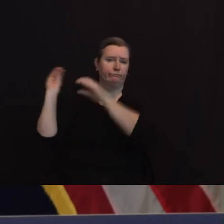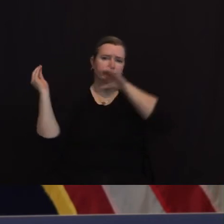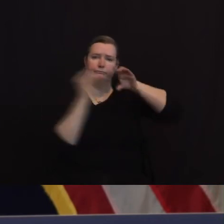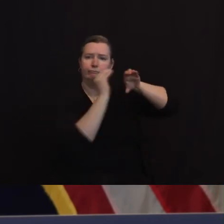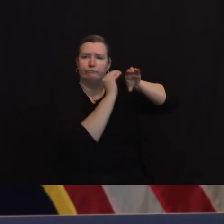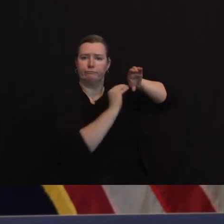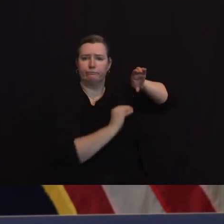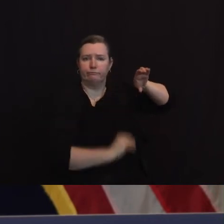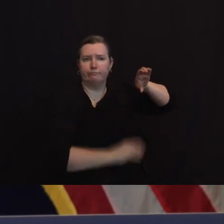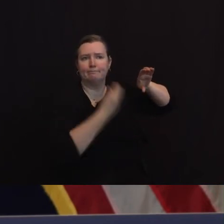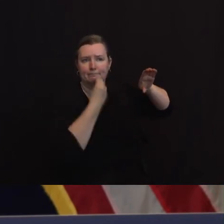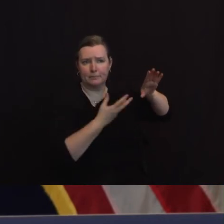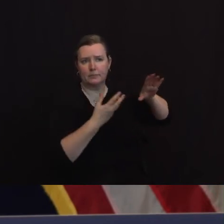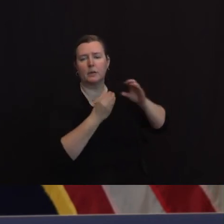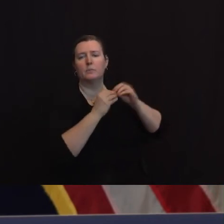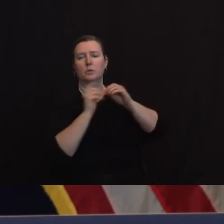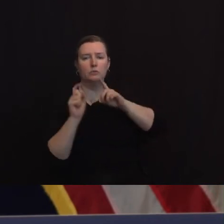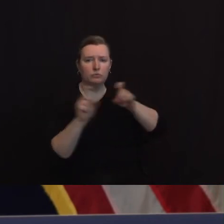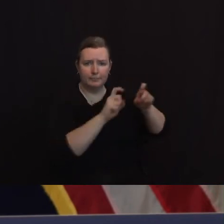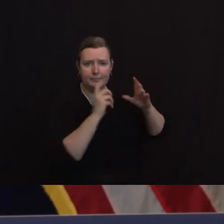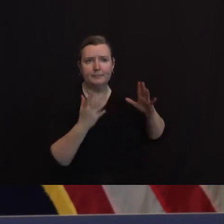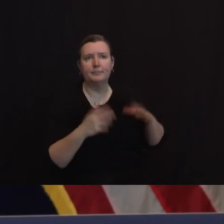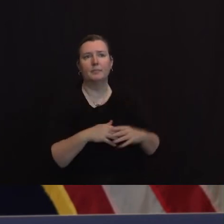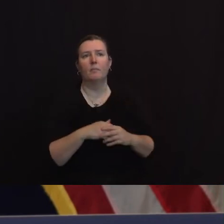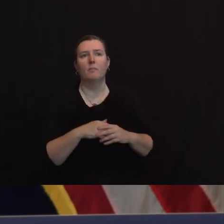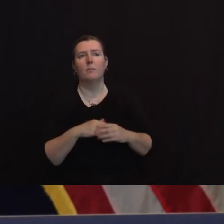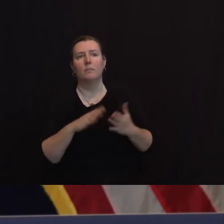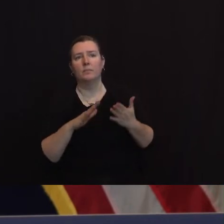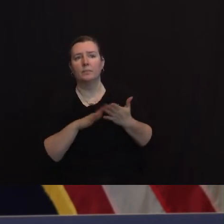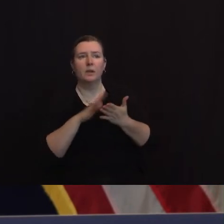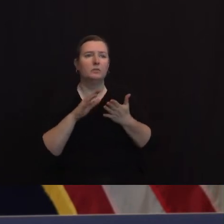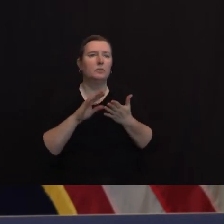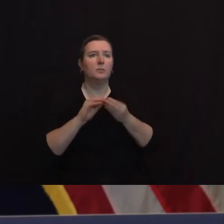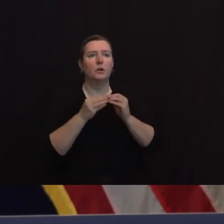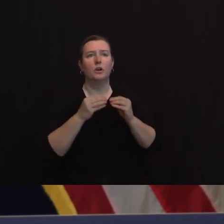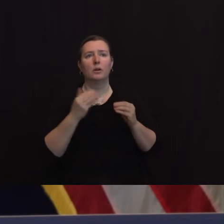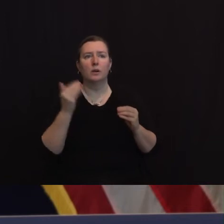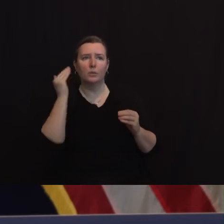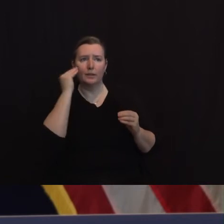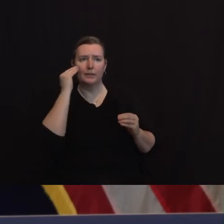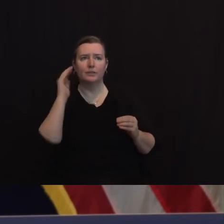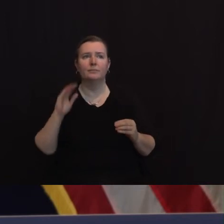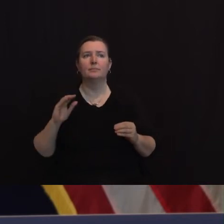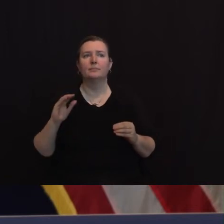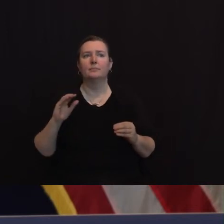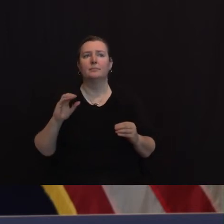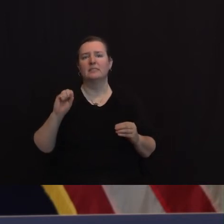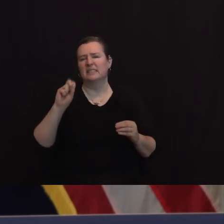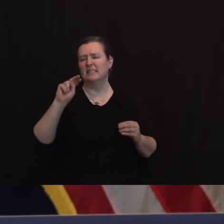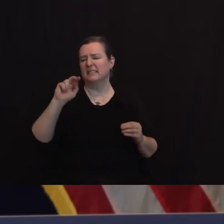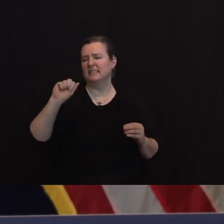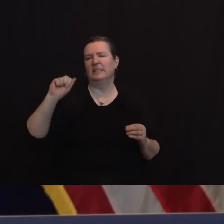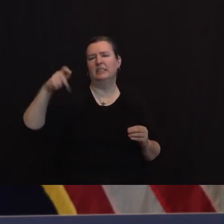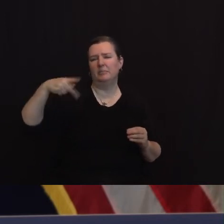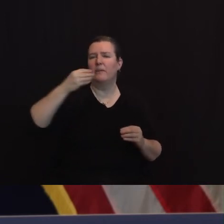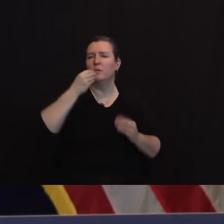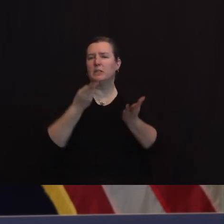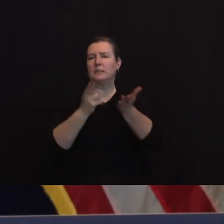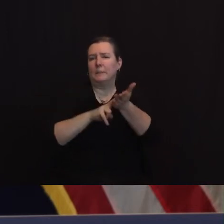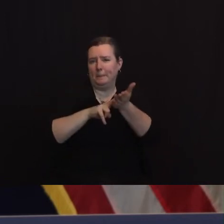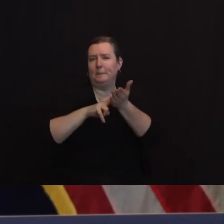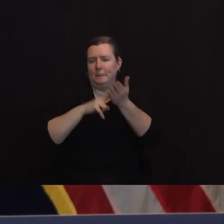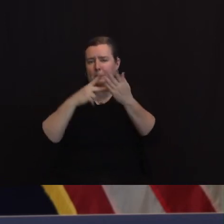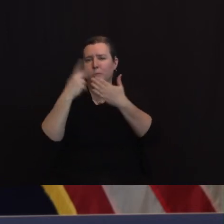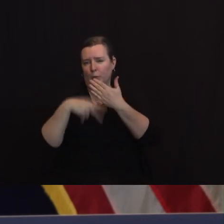increasing students' awareness of SNAP resources, for instance. This second round of GEAR funding is in addition to the more